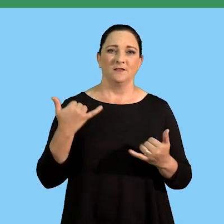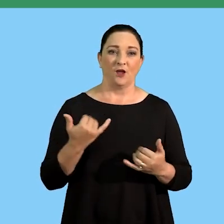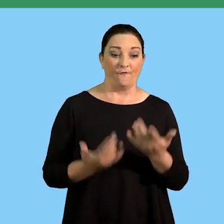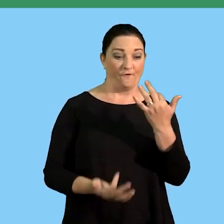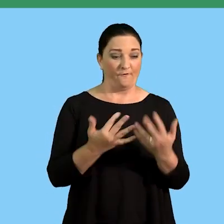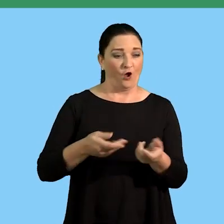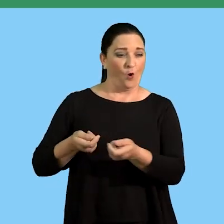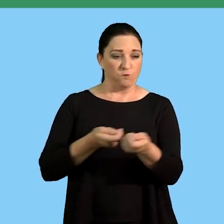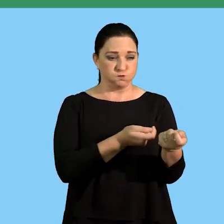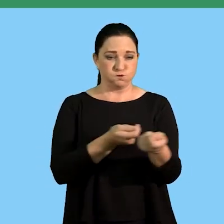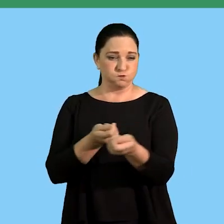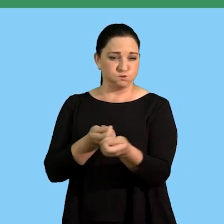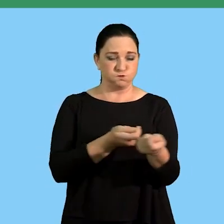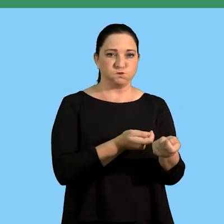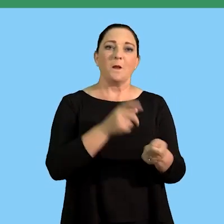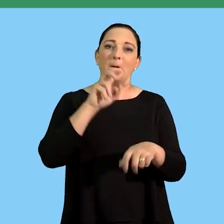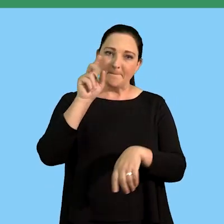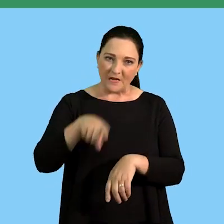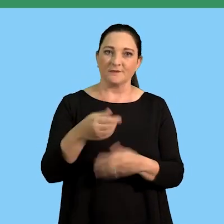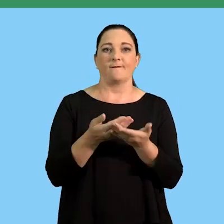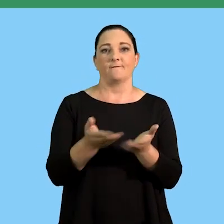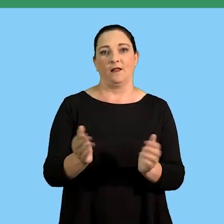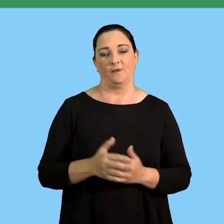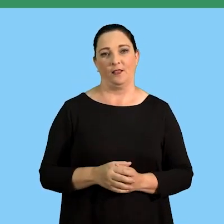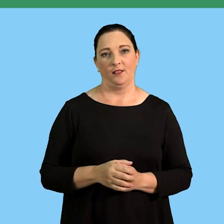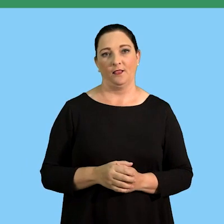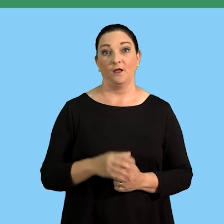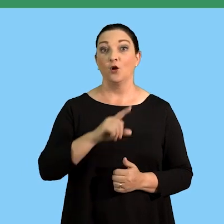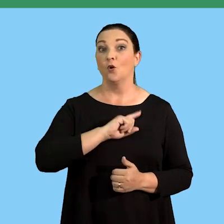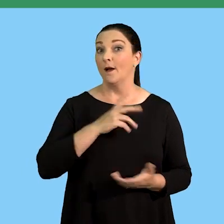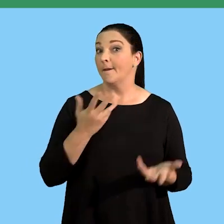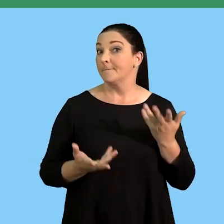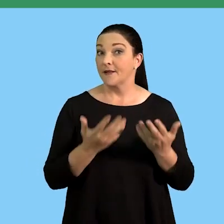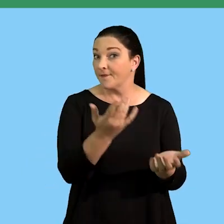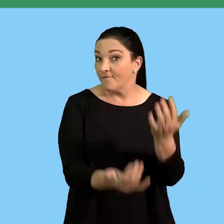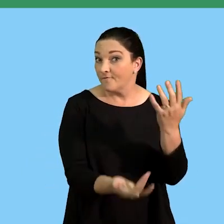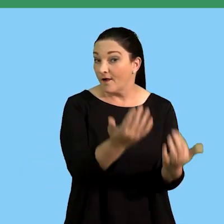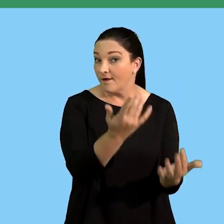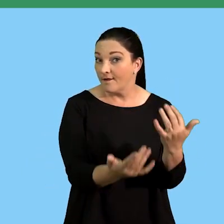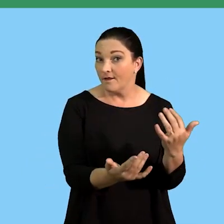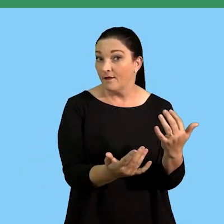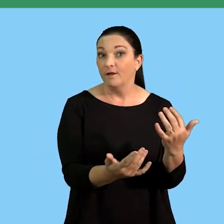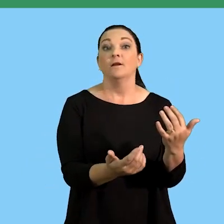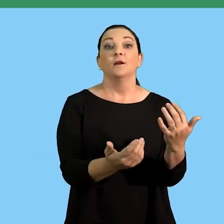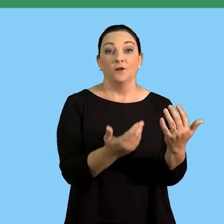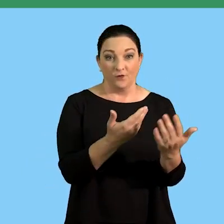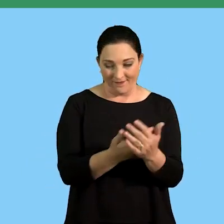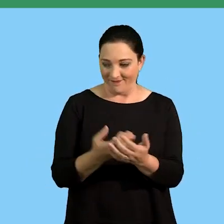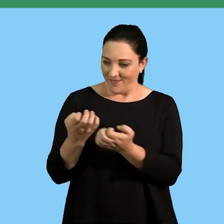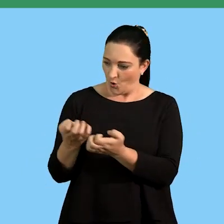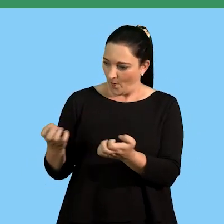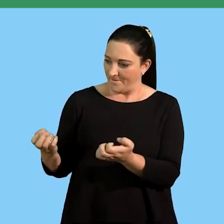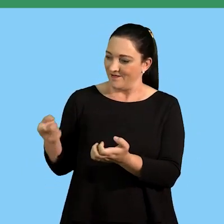fire extinguishers available at the workplace. Now this is to ensure that in case of a fire, we have